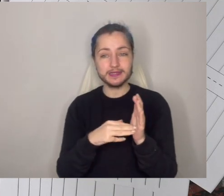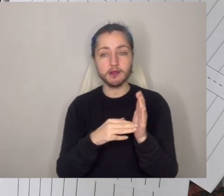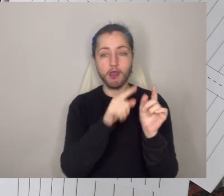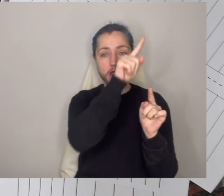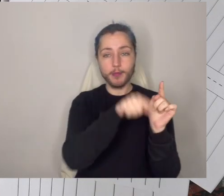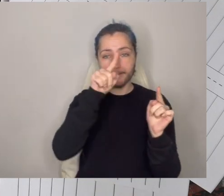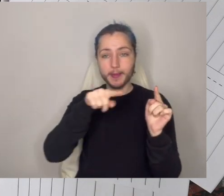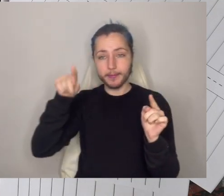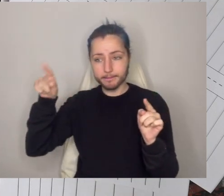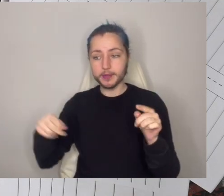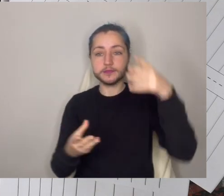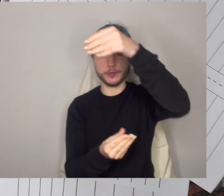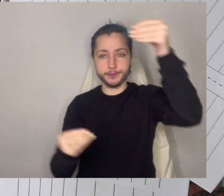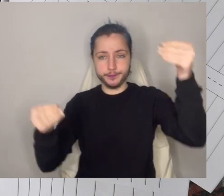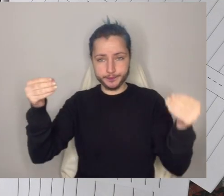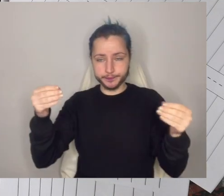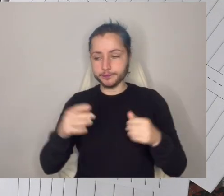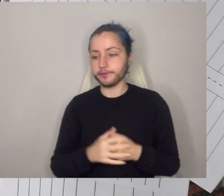so you have a nice